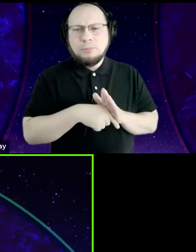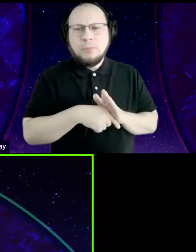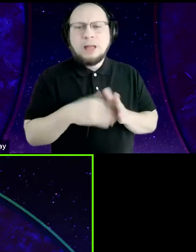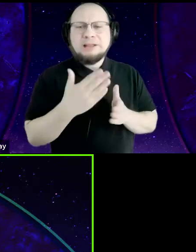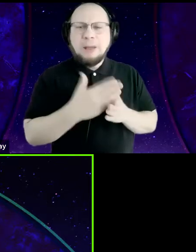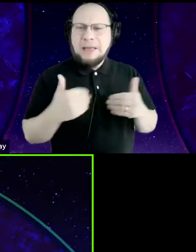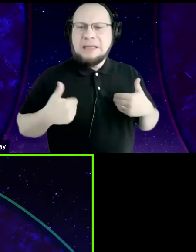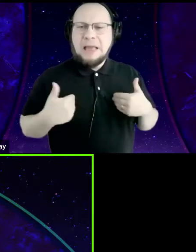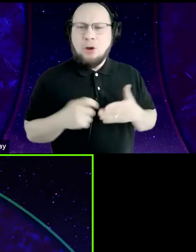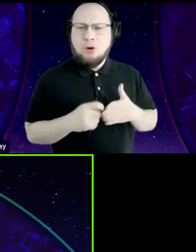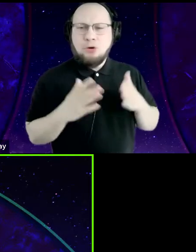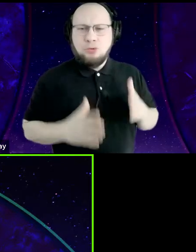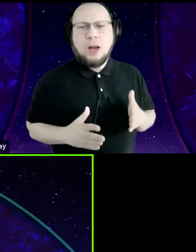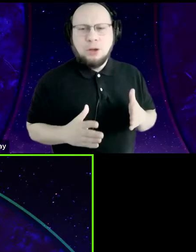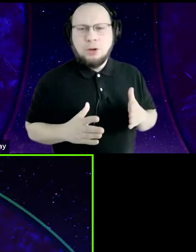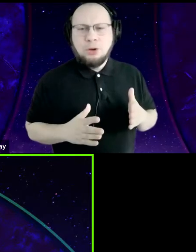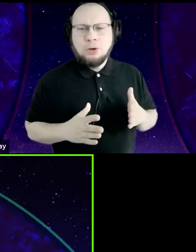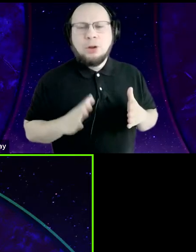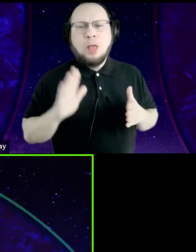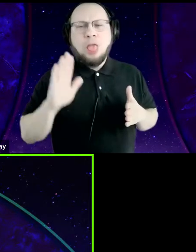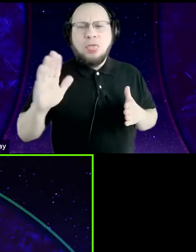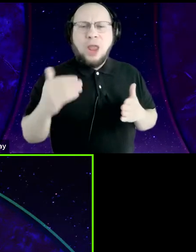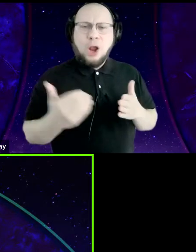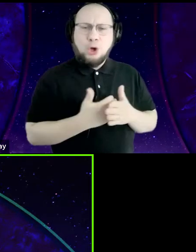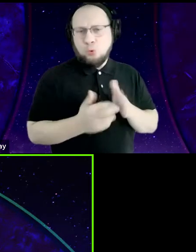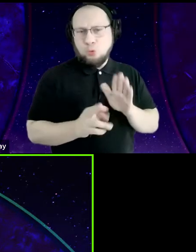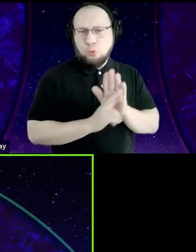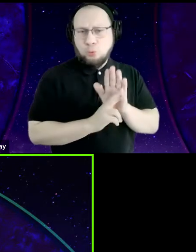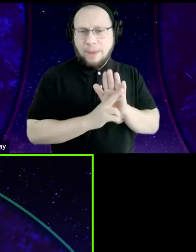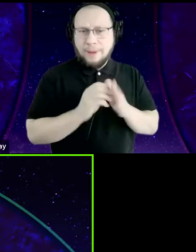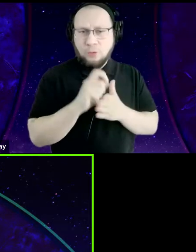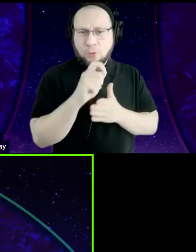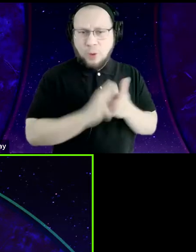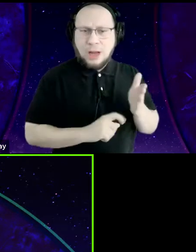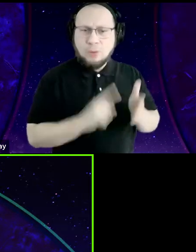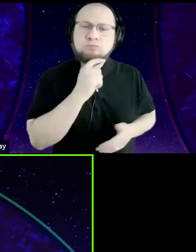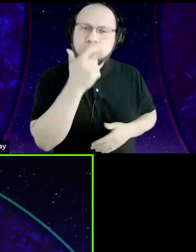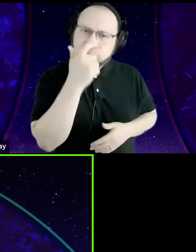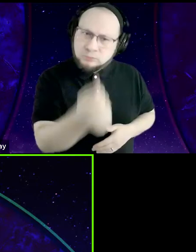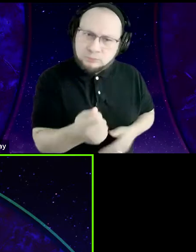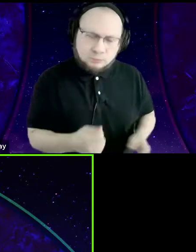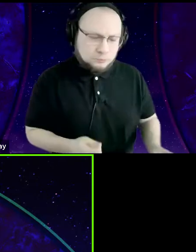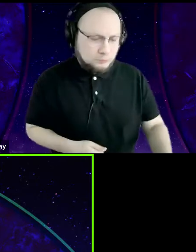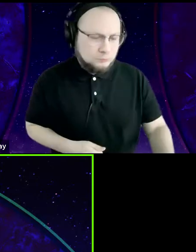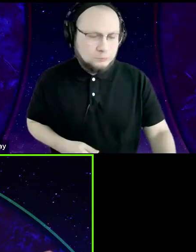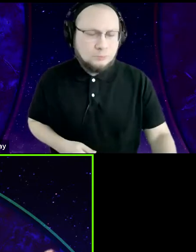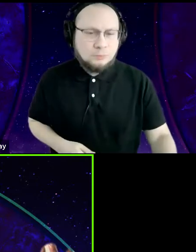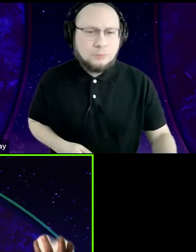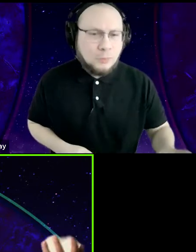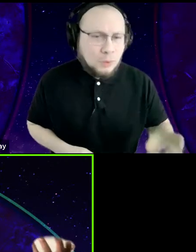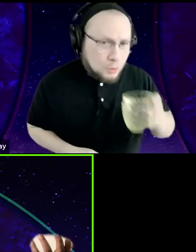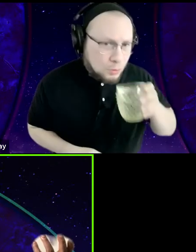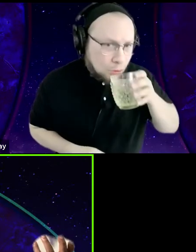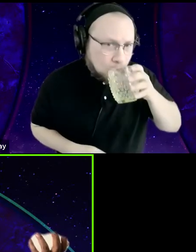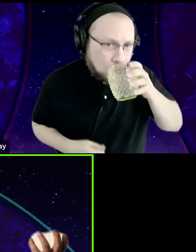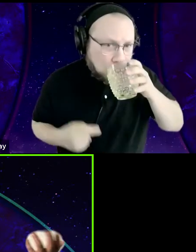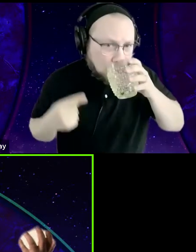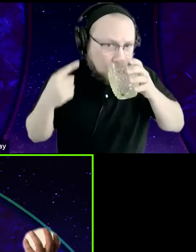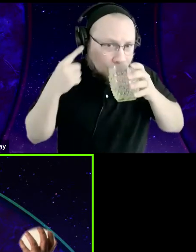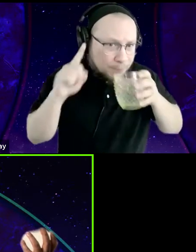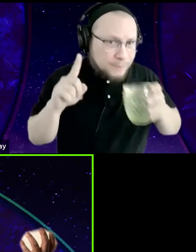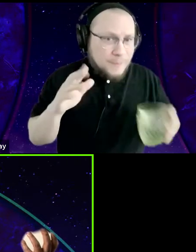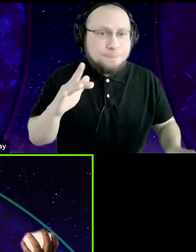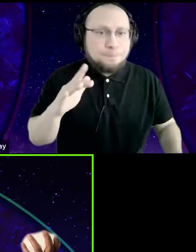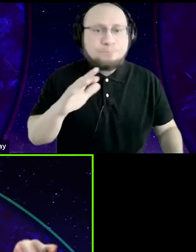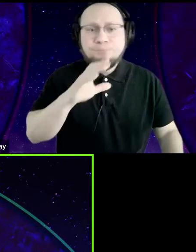people that in terms of rhythm are really interesting to me. But as far as classics, the thing that I'm not supposed to do is blank on